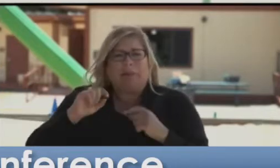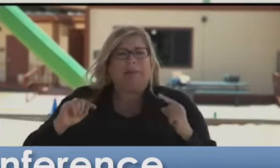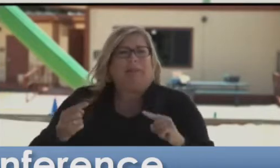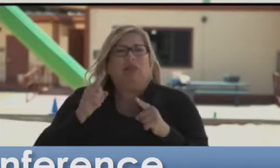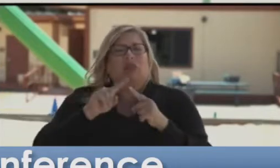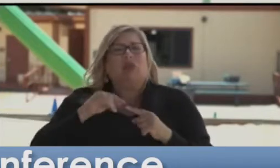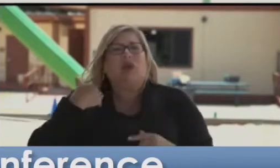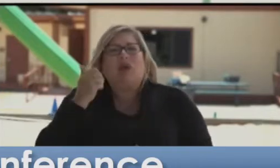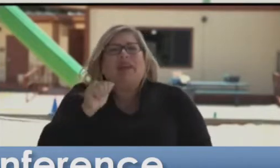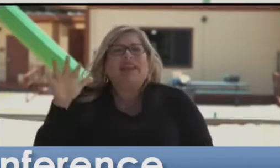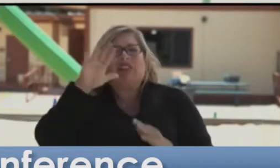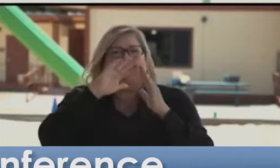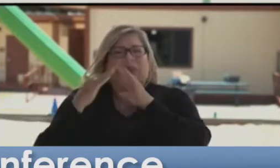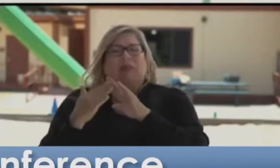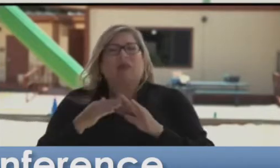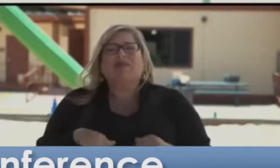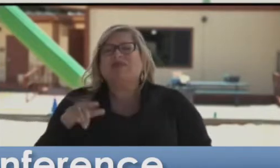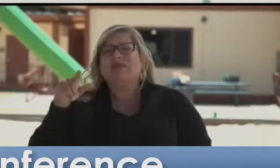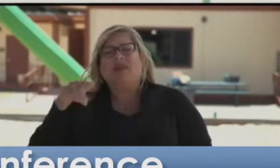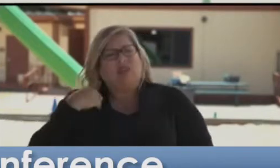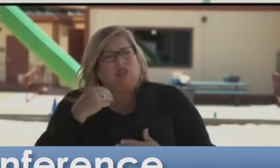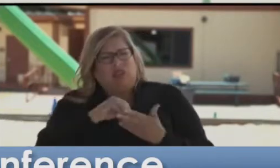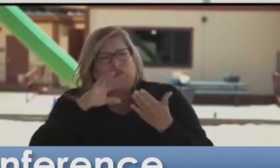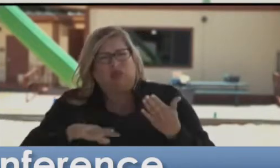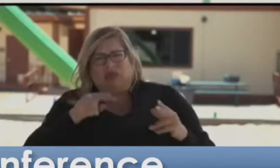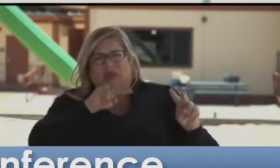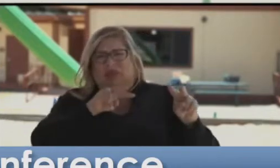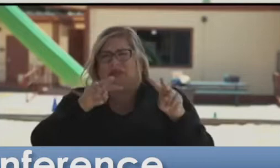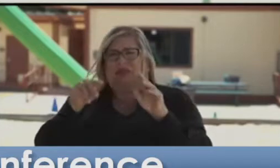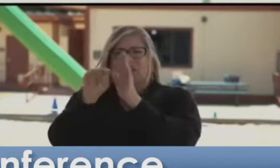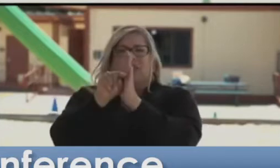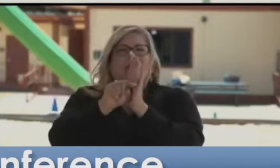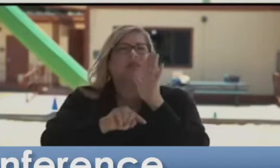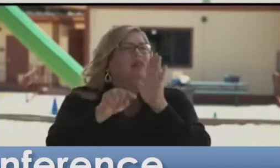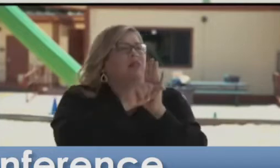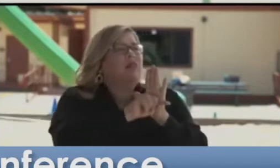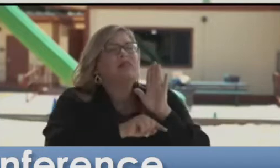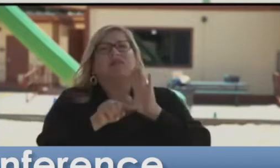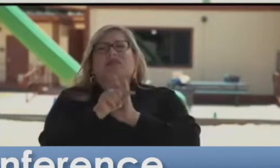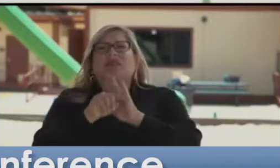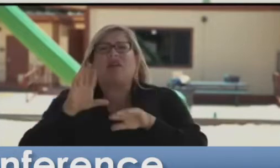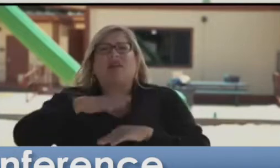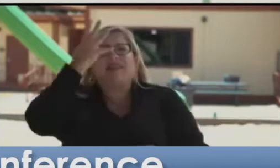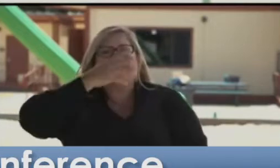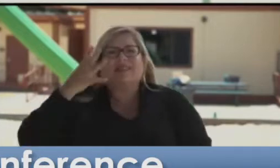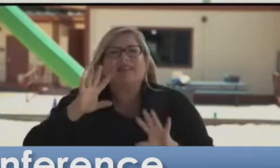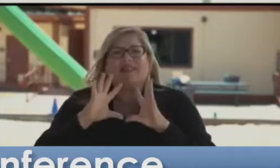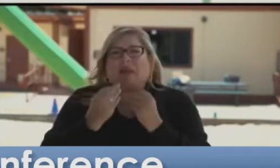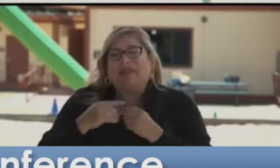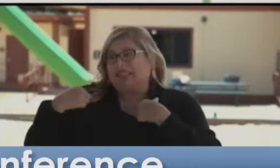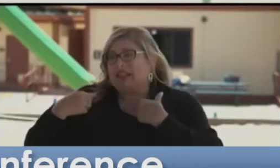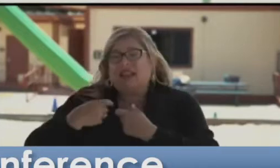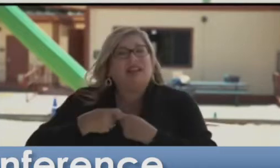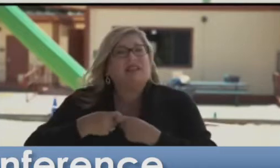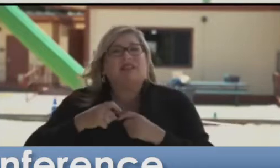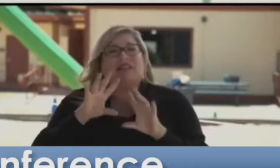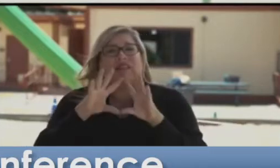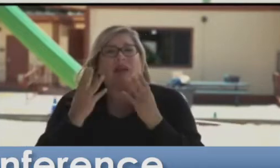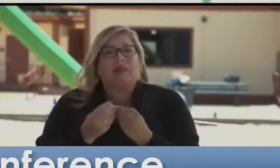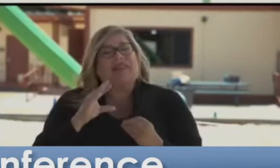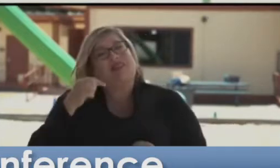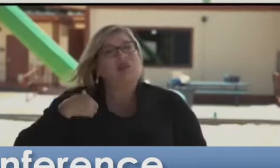Our students have watched a negative counterculture against immigrant families and Latinx families, and we have